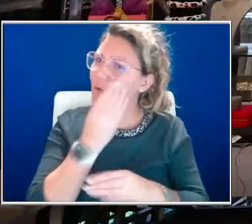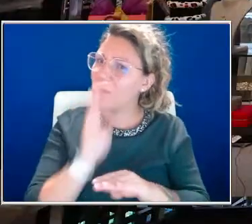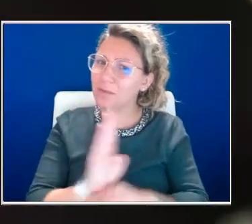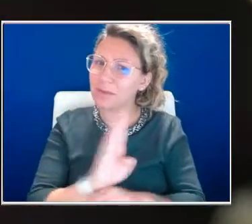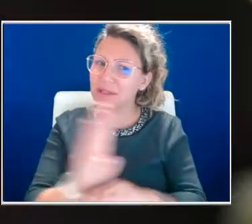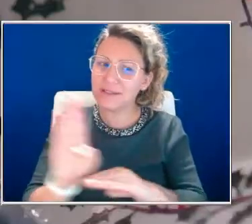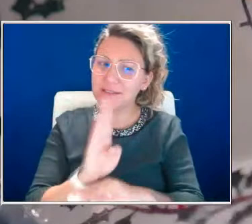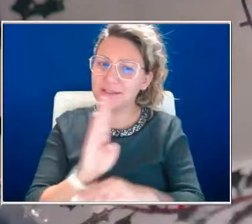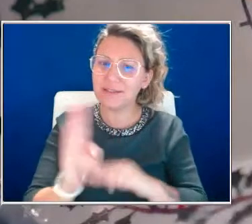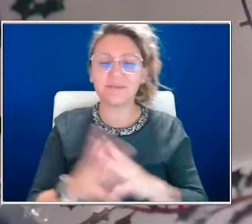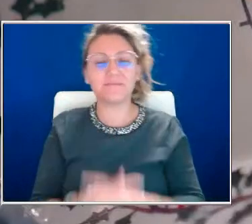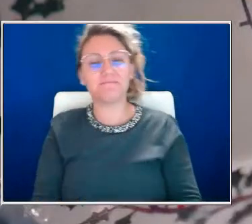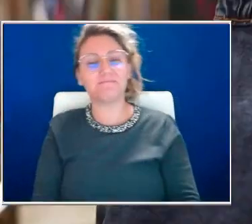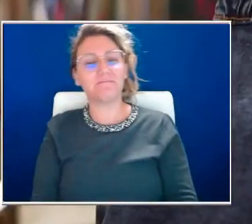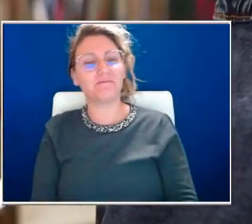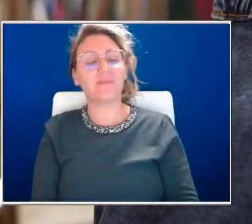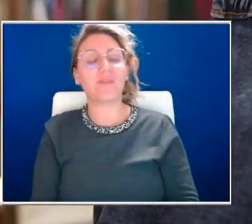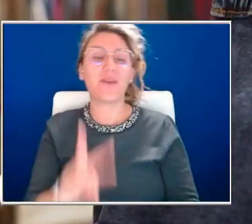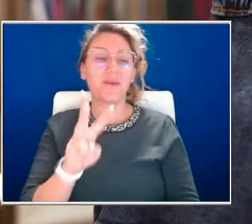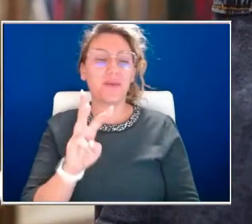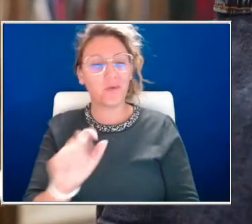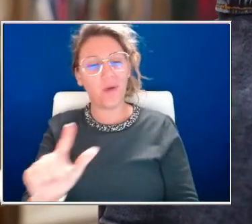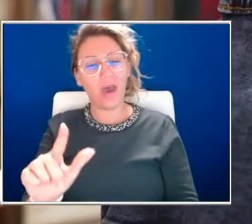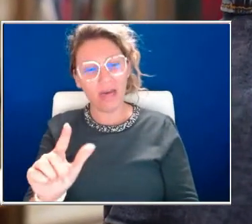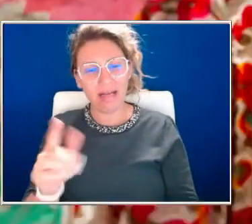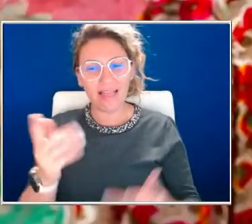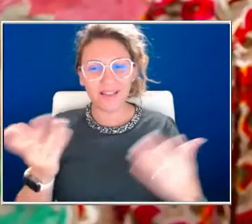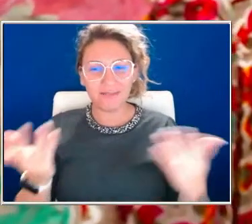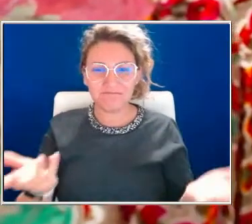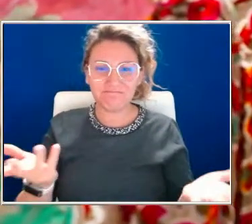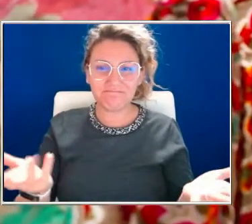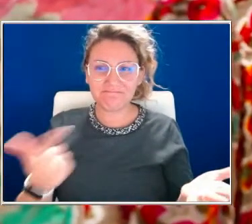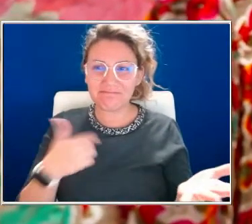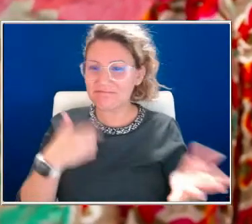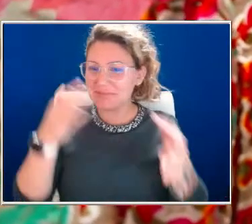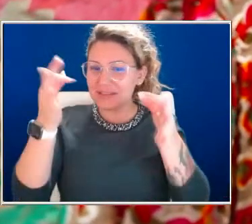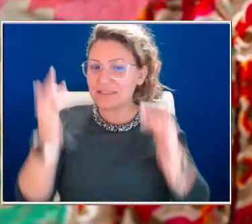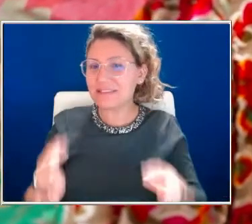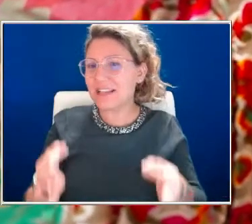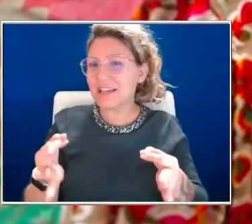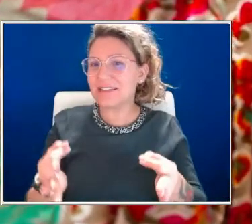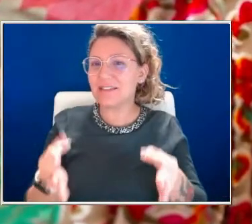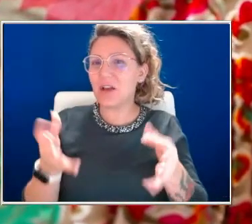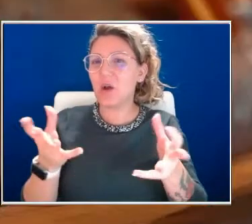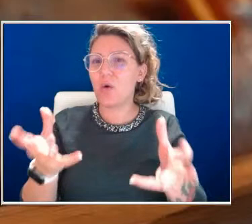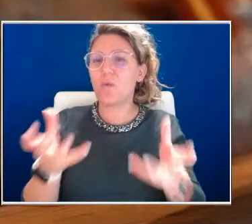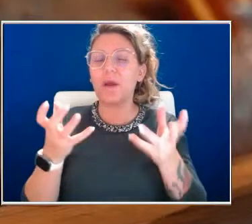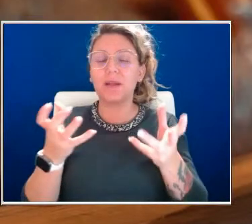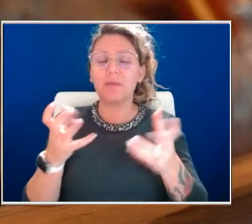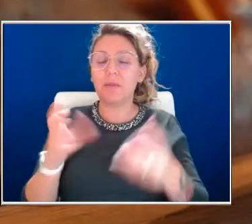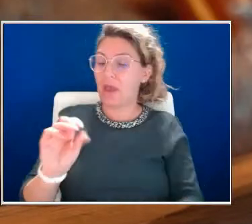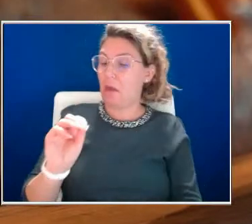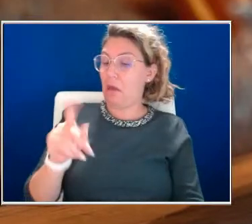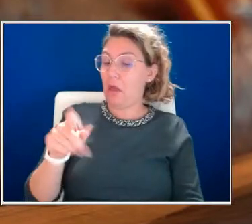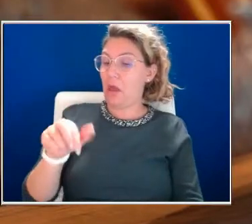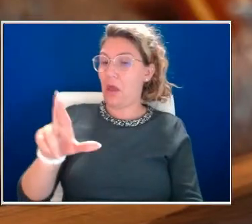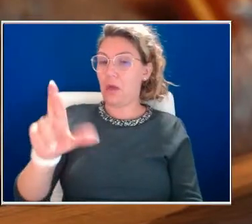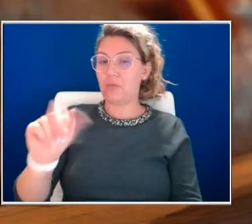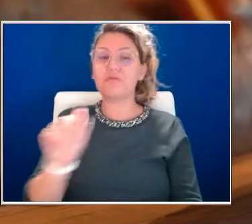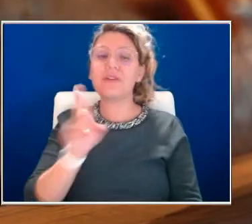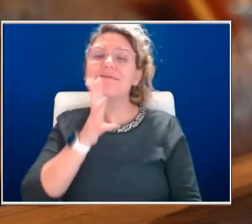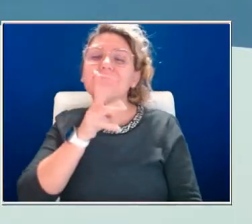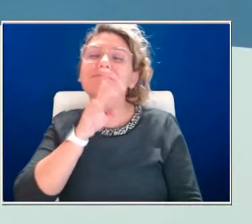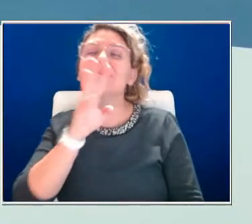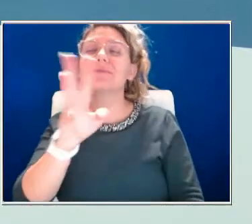Well, I had decided I wanted to be an opera singer and graduated from high school and